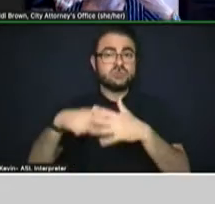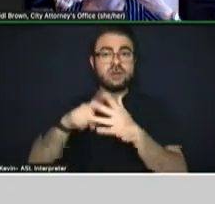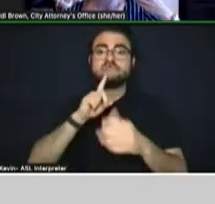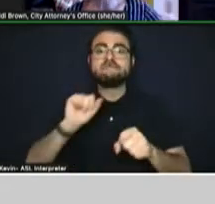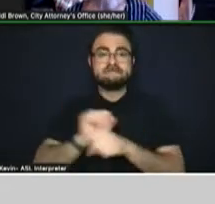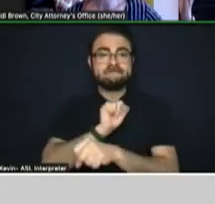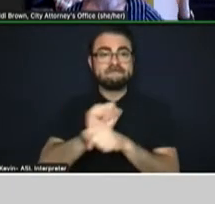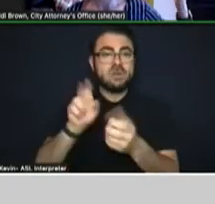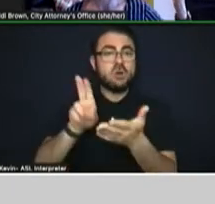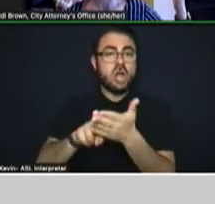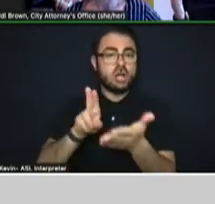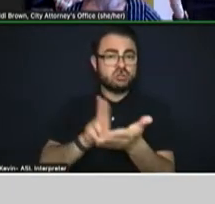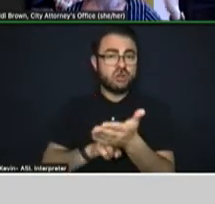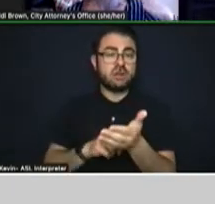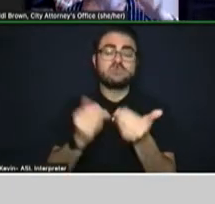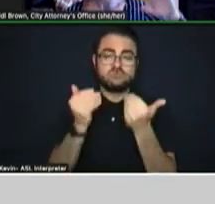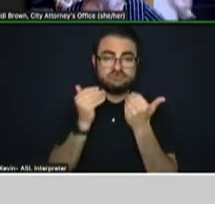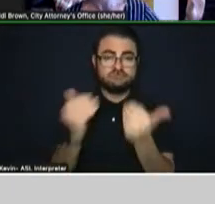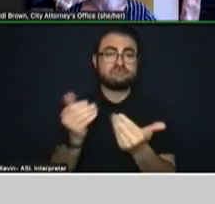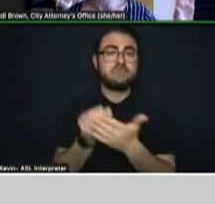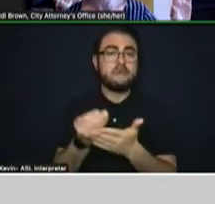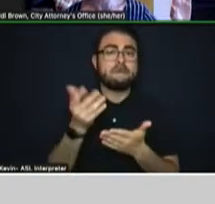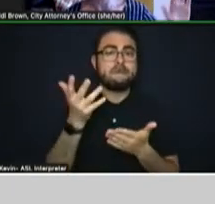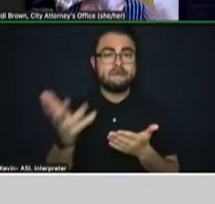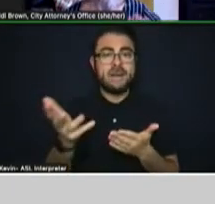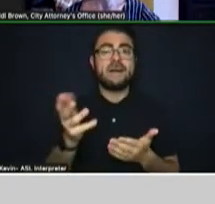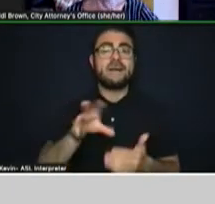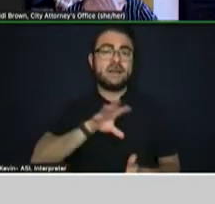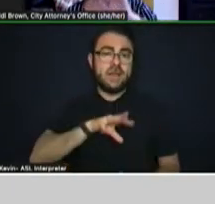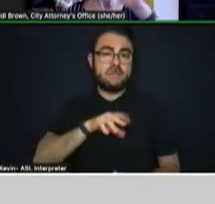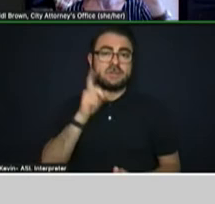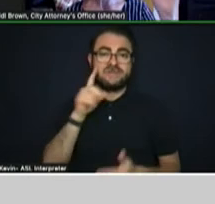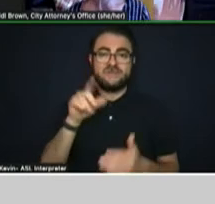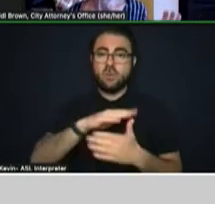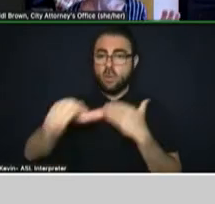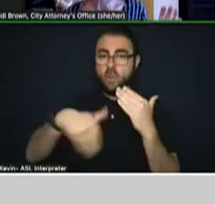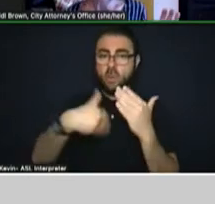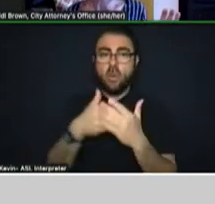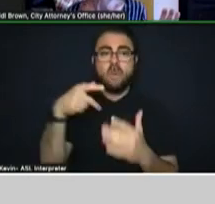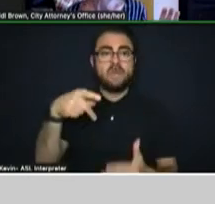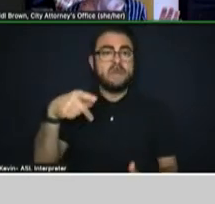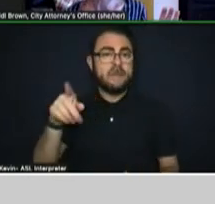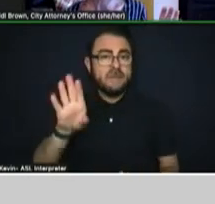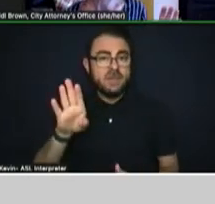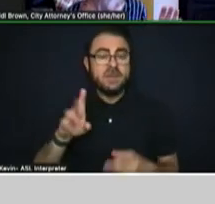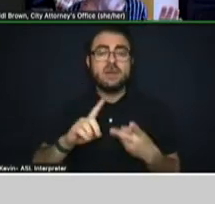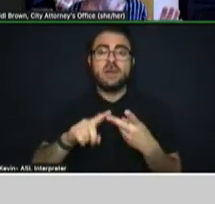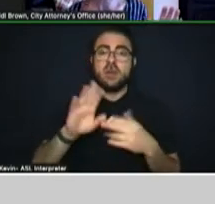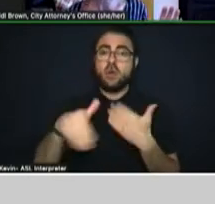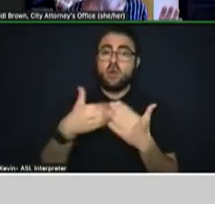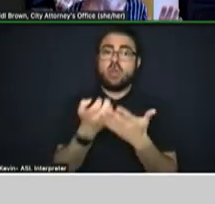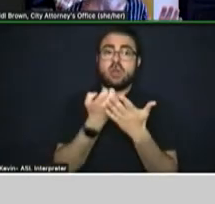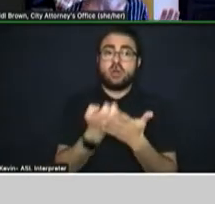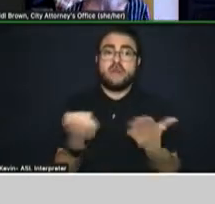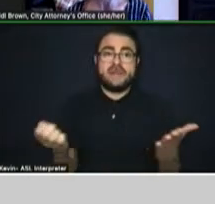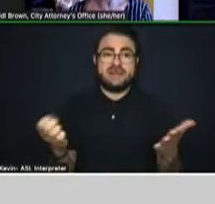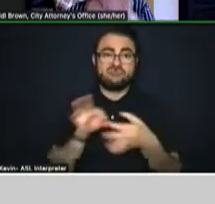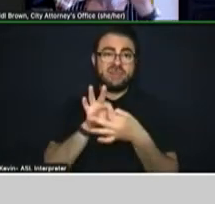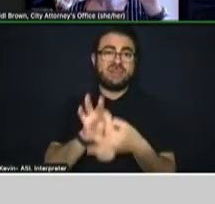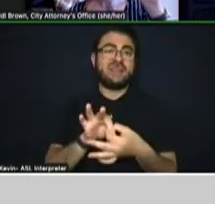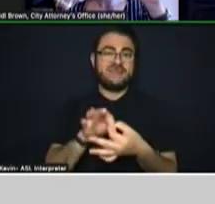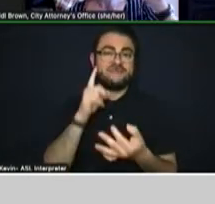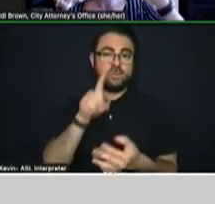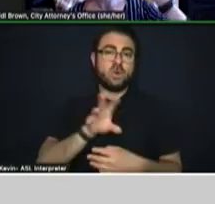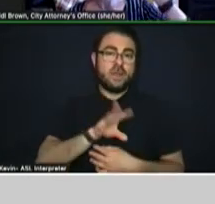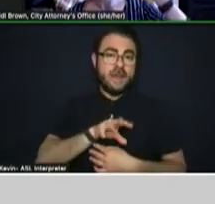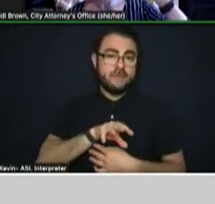to purchase body cameras for the entire bureau and all the equipment that is associated with it, as